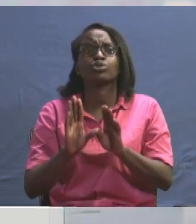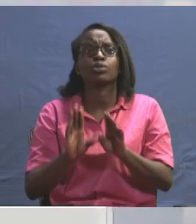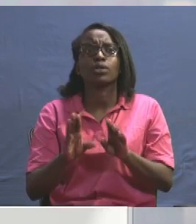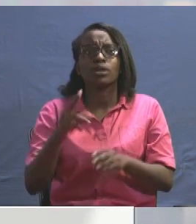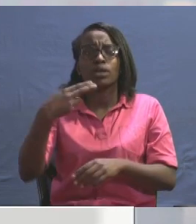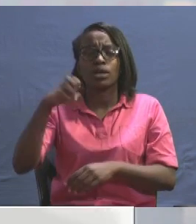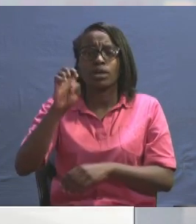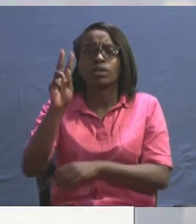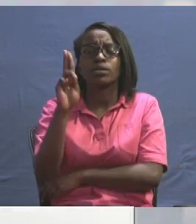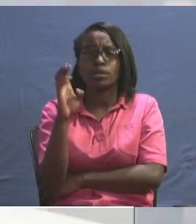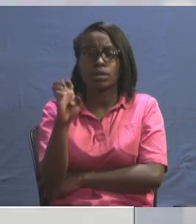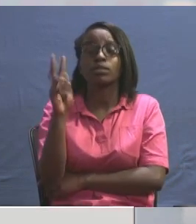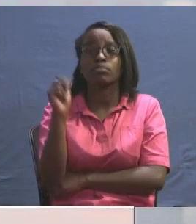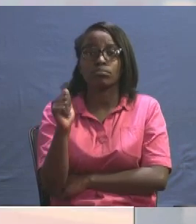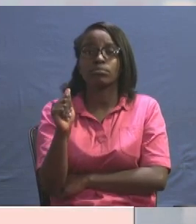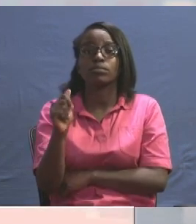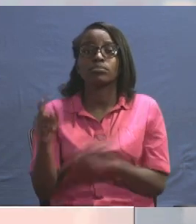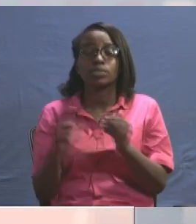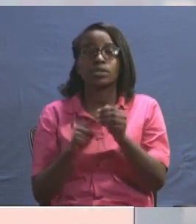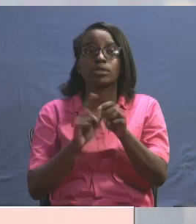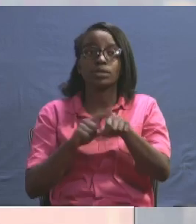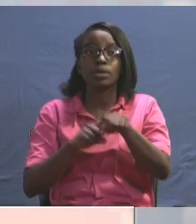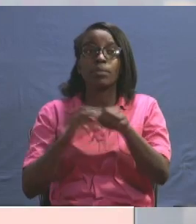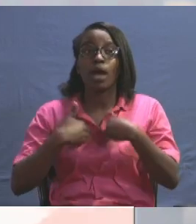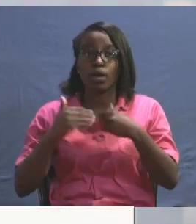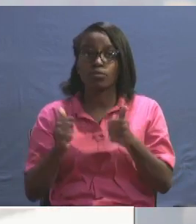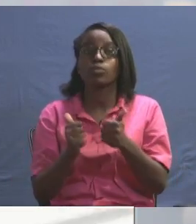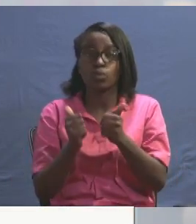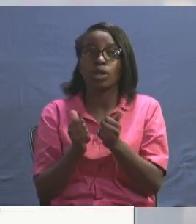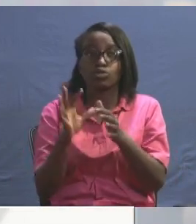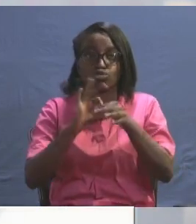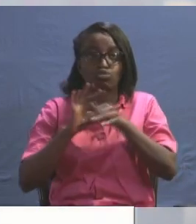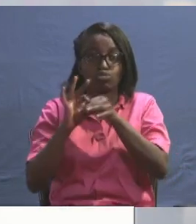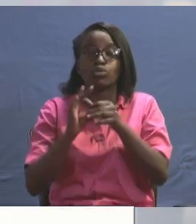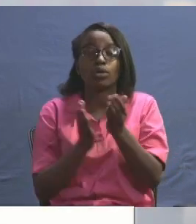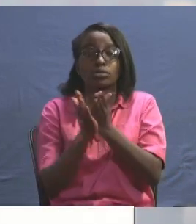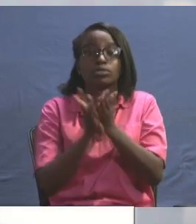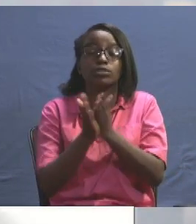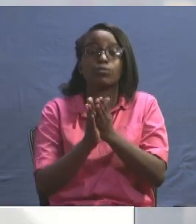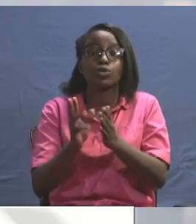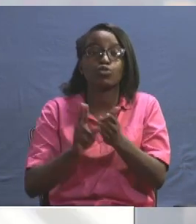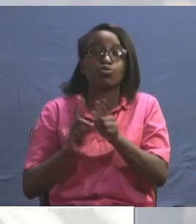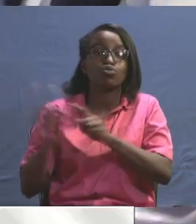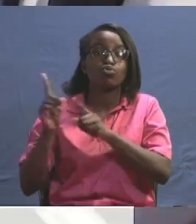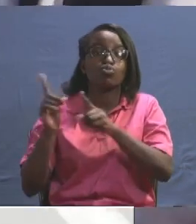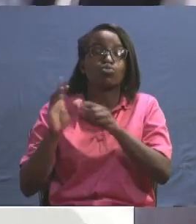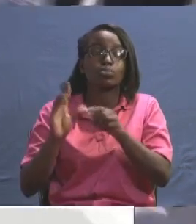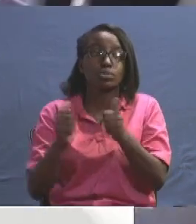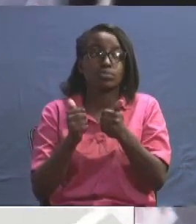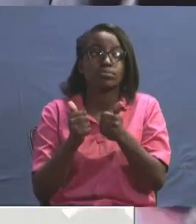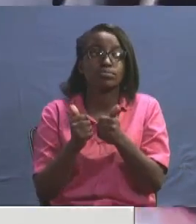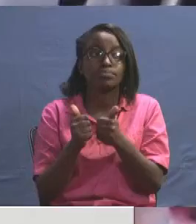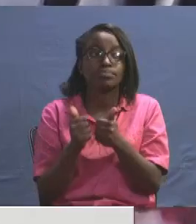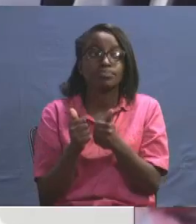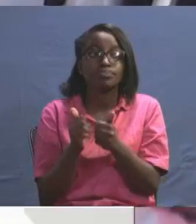prominent businesswoman, noted that it is time to unite and focus on service delivery to Mwananchi. Deputy